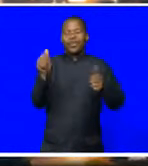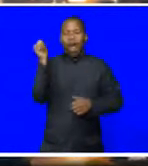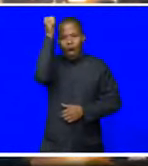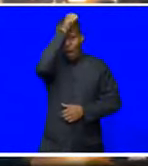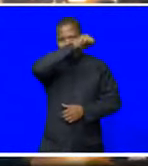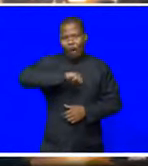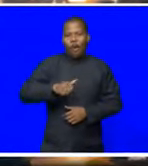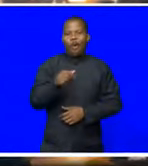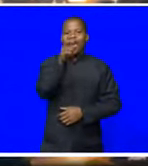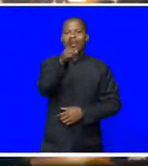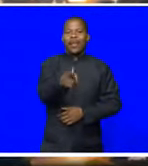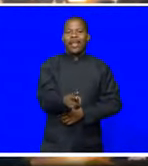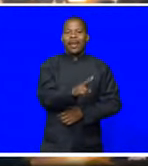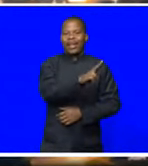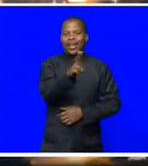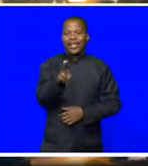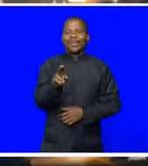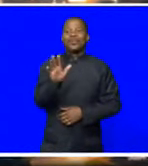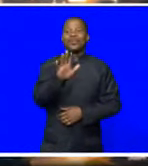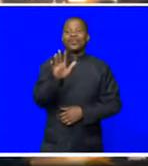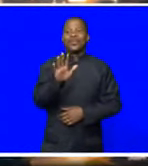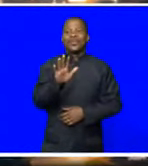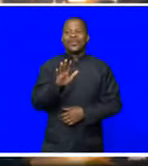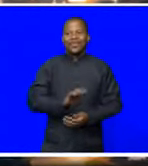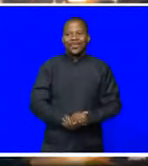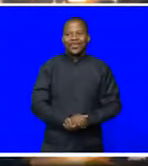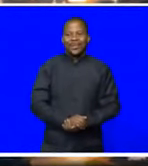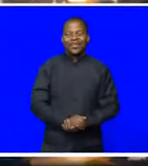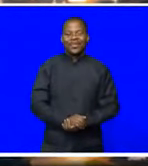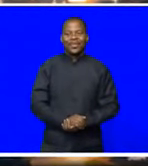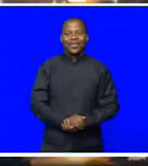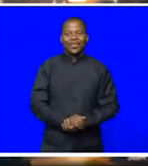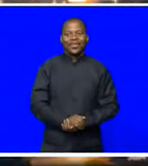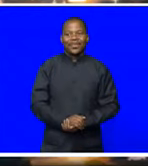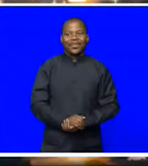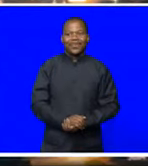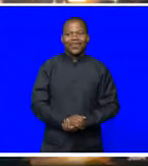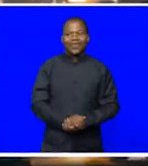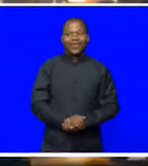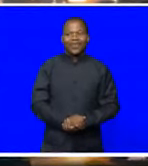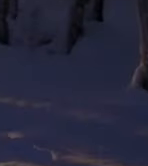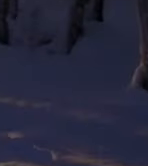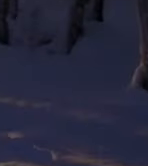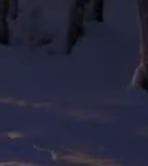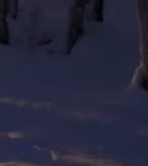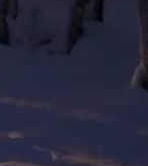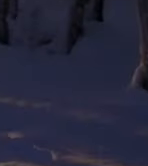Weather Center for a detailed weather report from us and the rest of the crew at Eswatini TV. For now, it's good night and God bless.